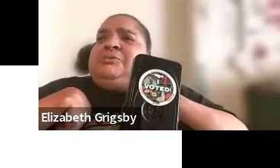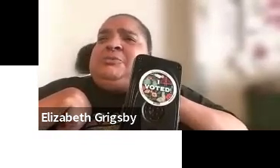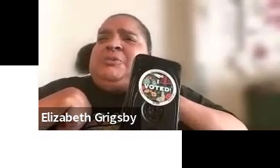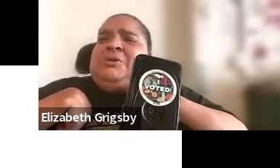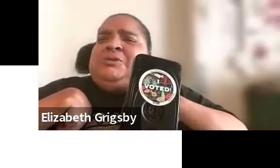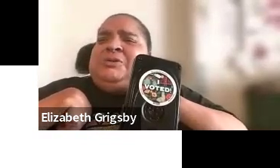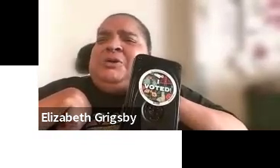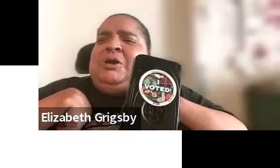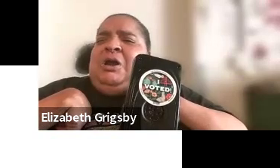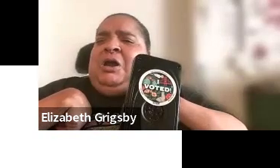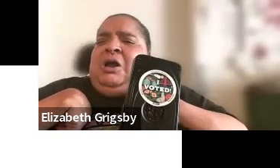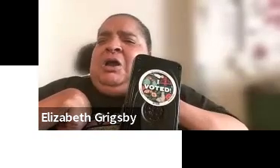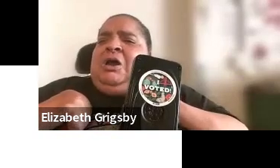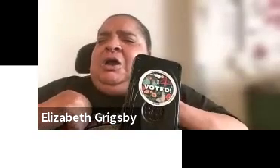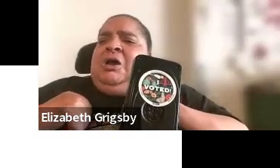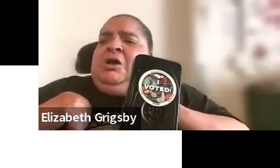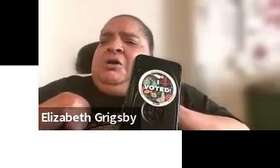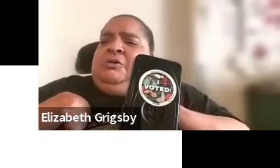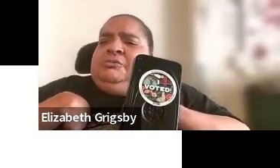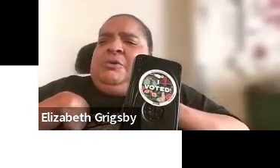at Disability